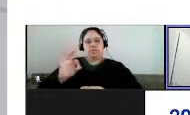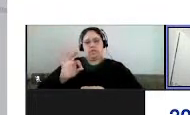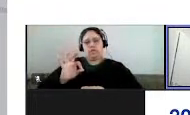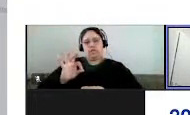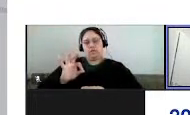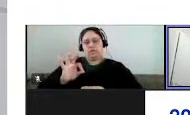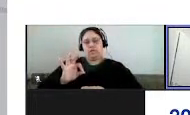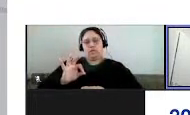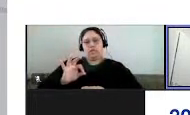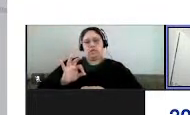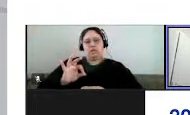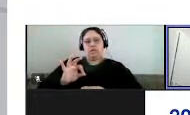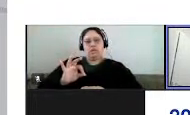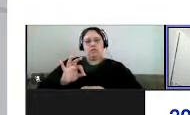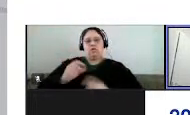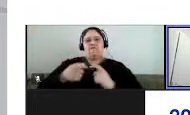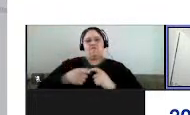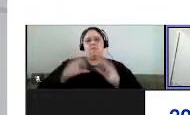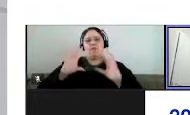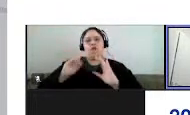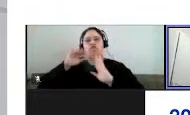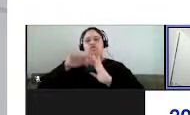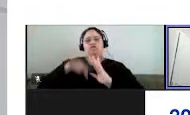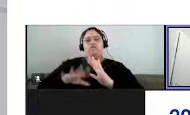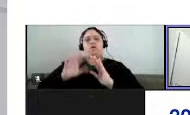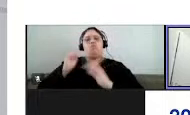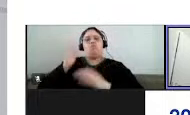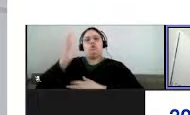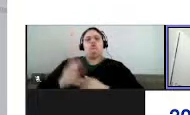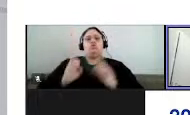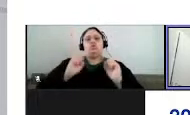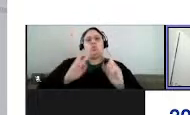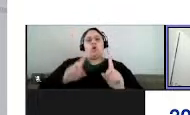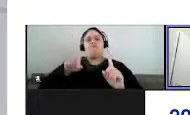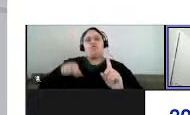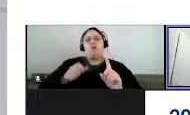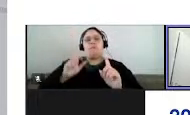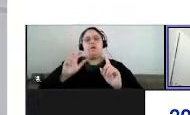21% out of a cash flow projection of